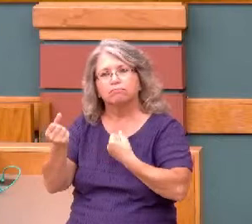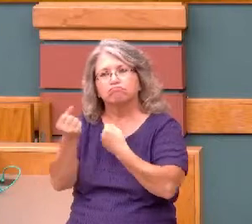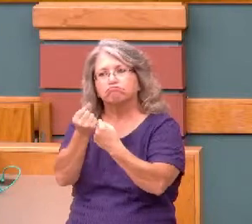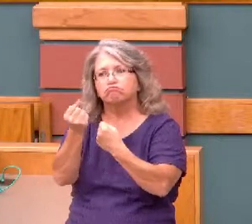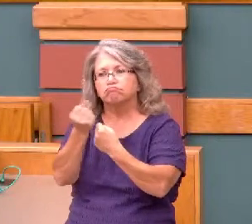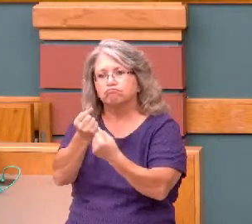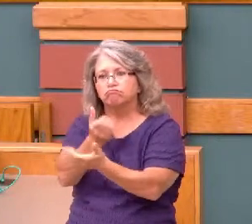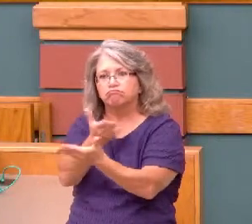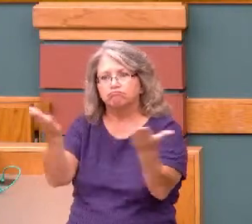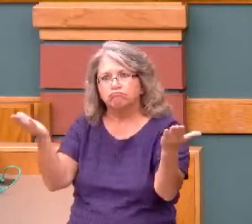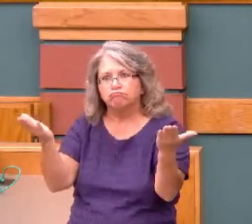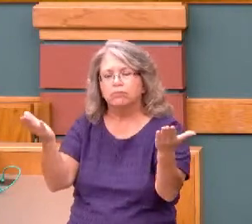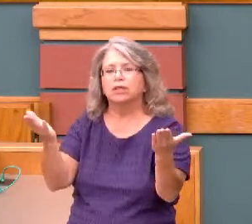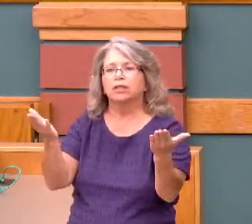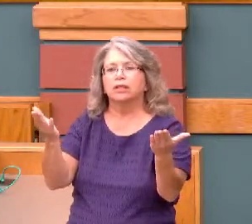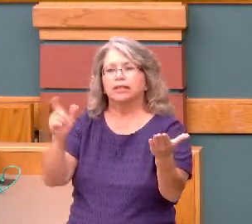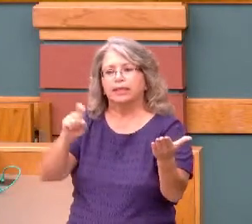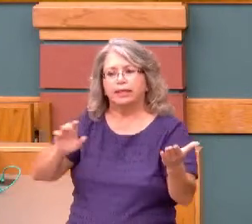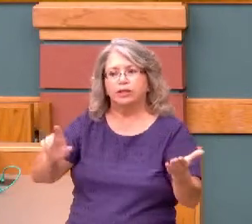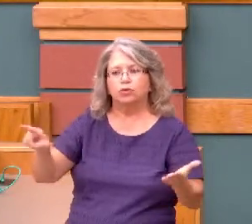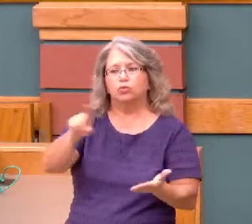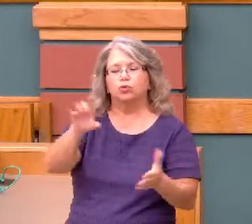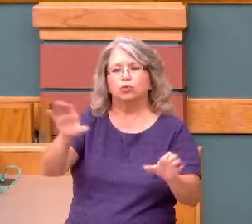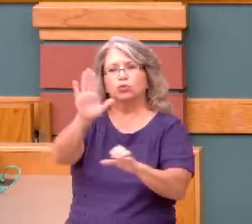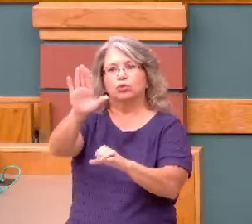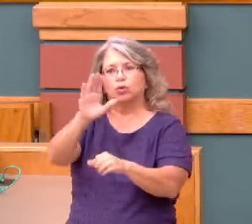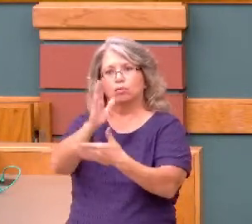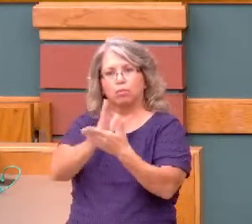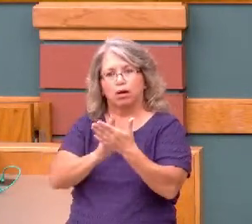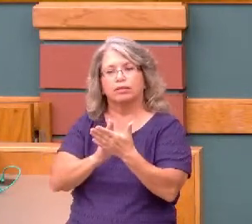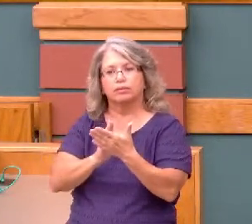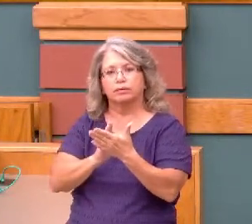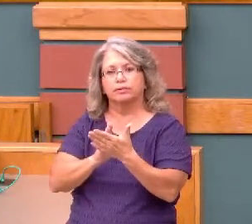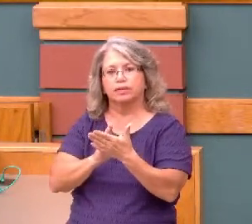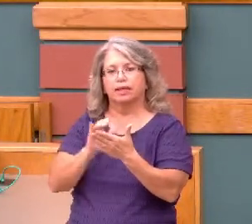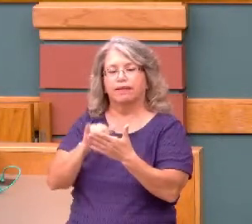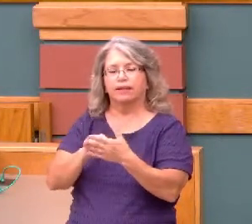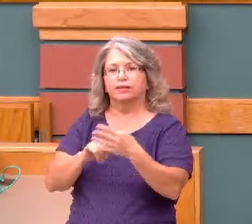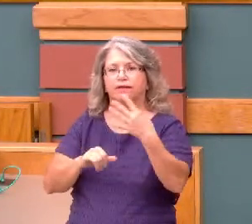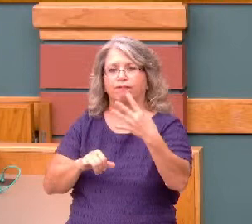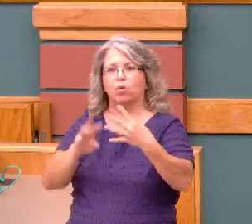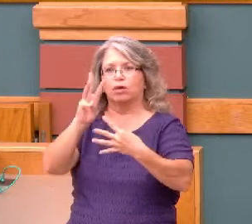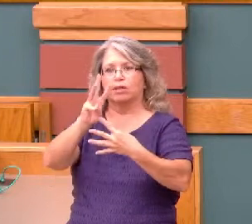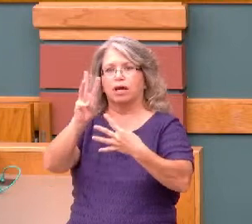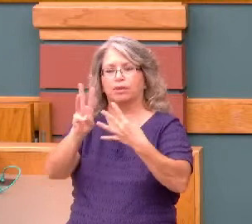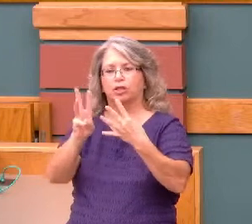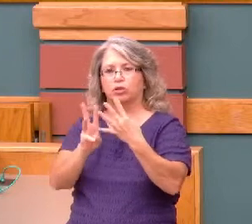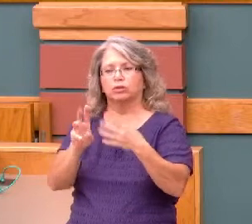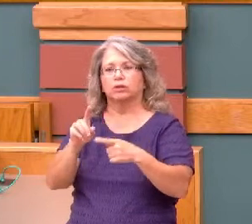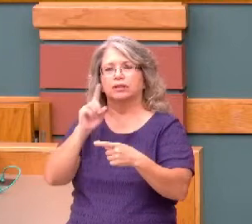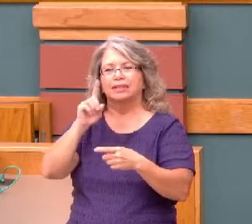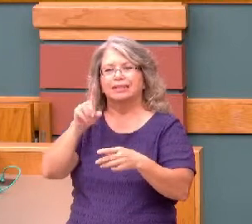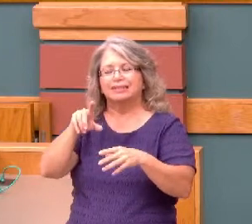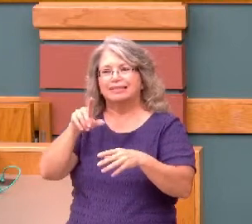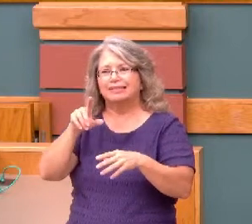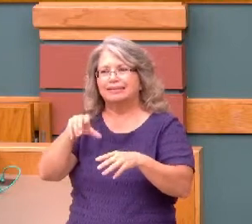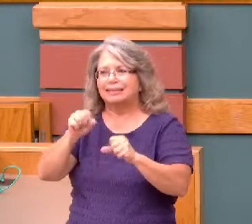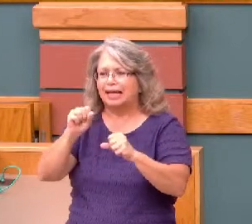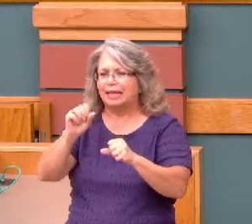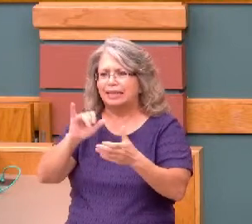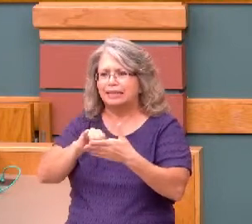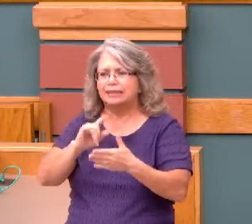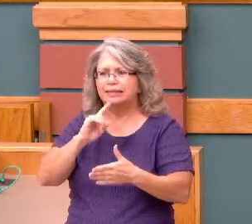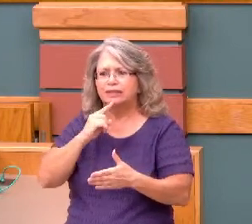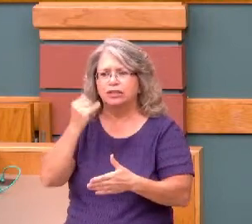you. We need you to do your part. And as I said, that's that 4 W's. Take your symptoms seriously. If you start experiencing